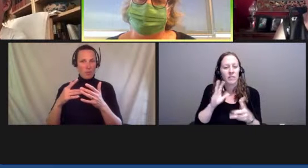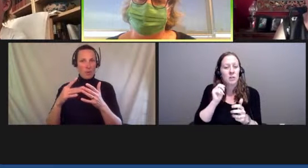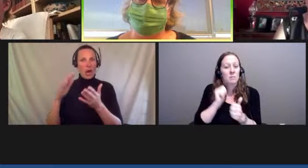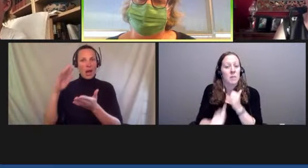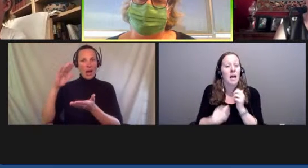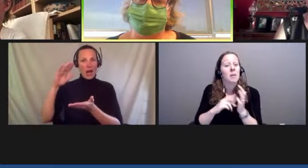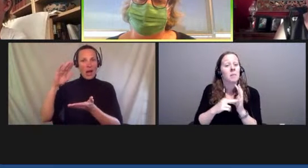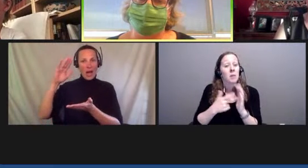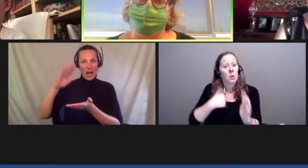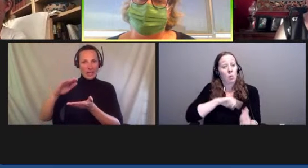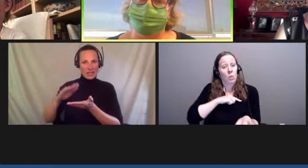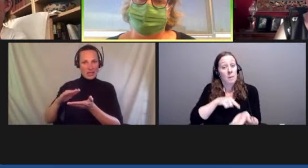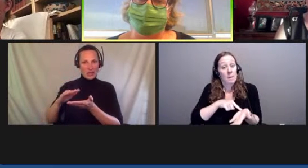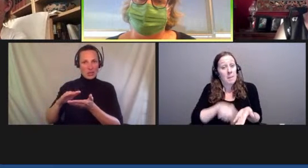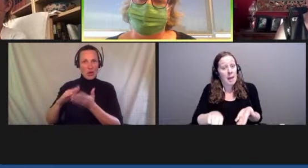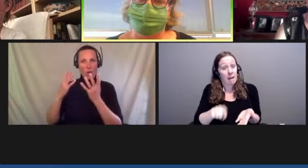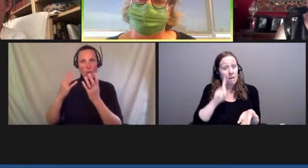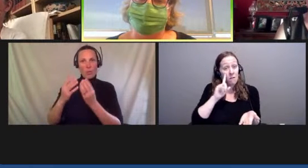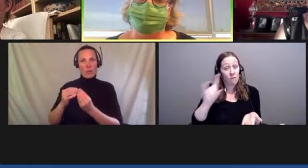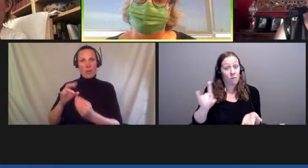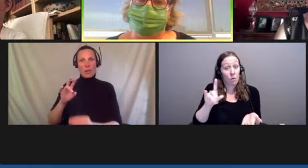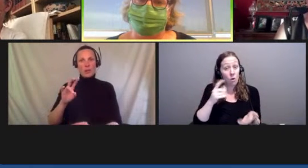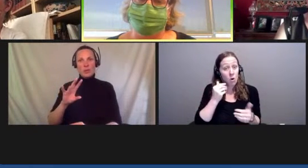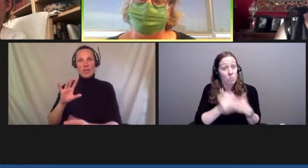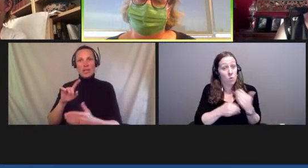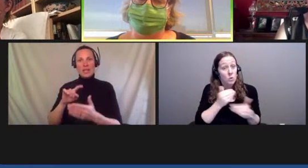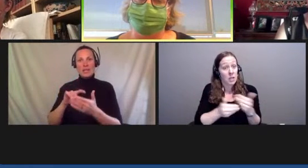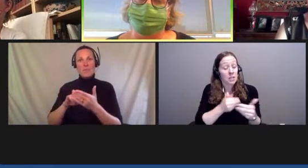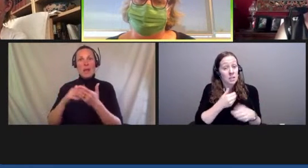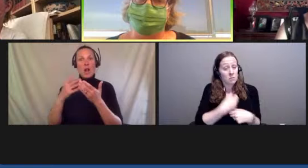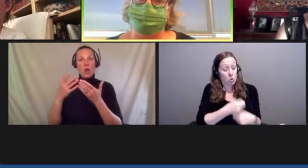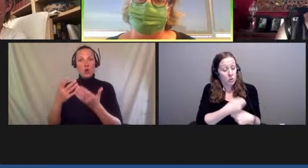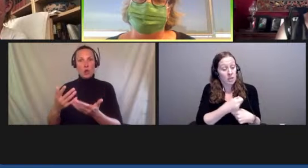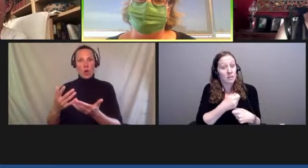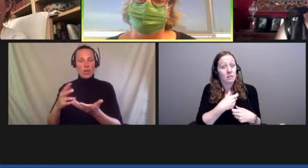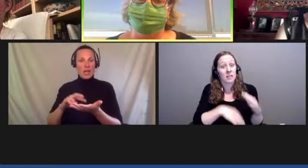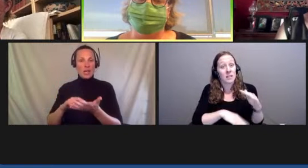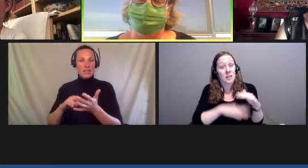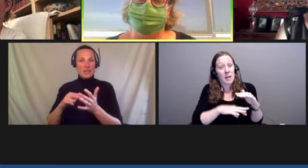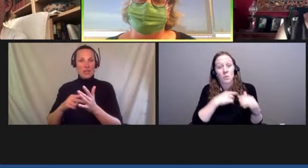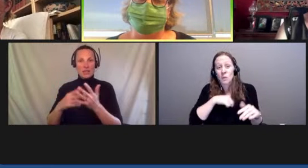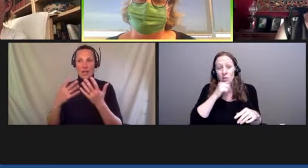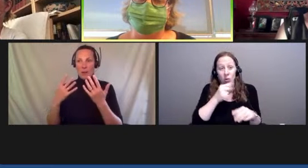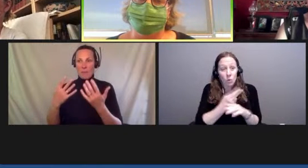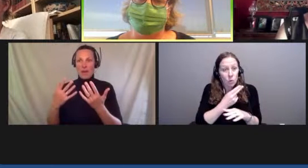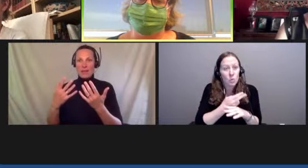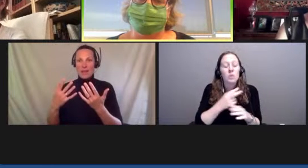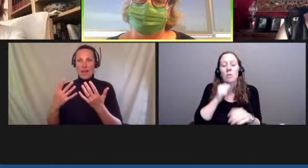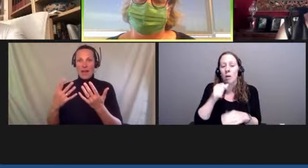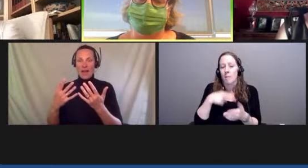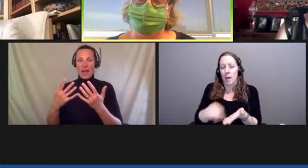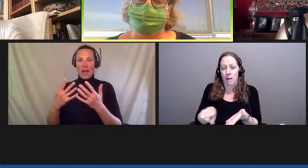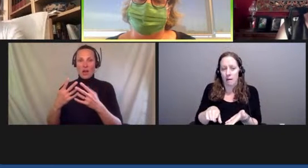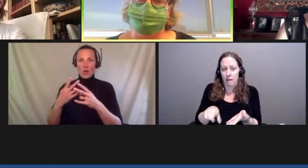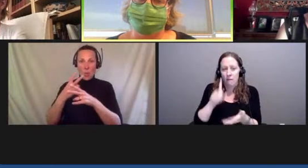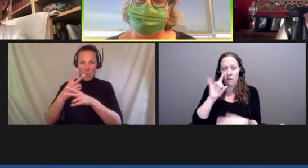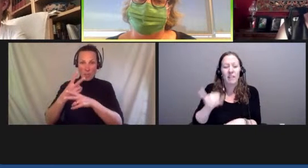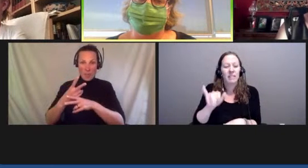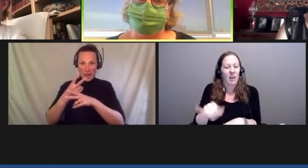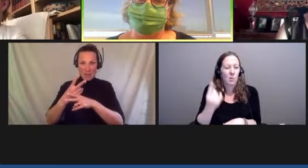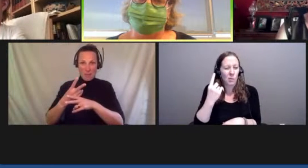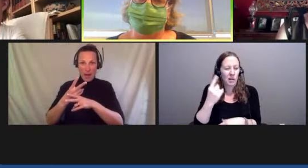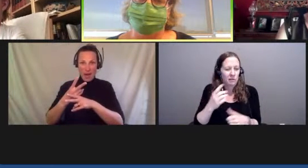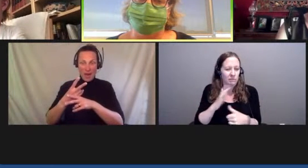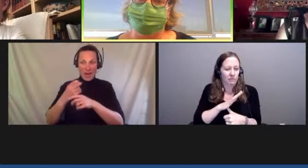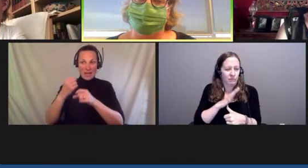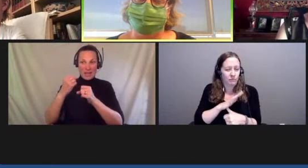longer paying for processing capacity that we're not using. That being one of the key considerations. I think